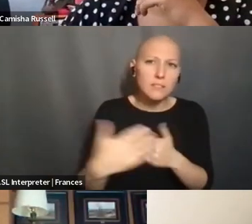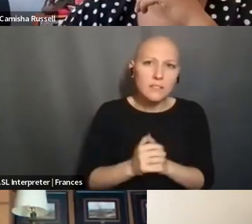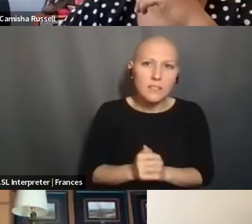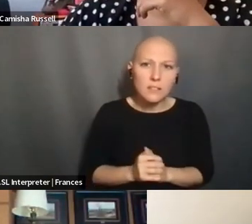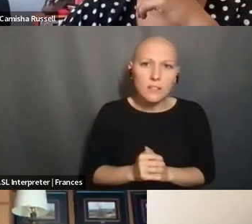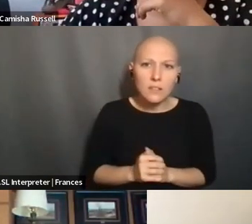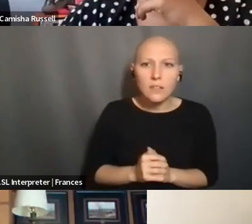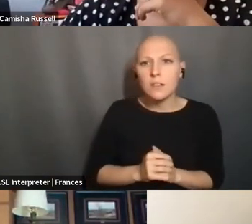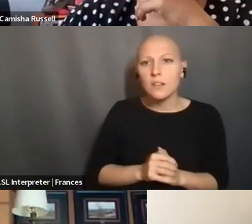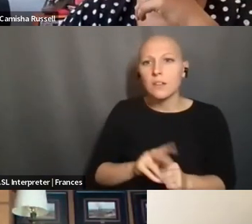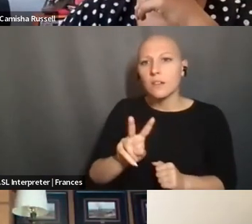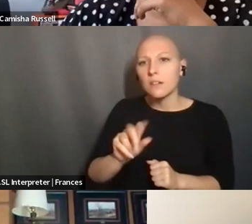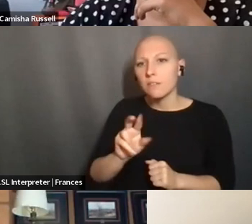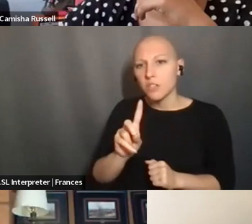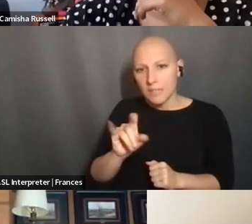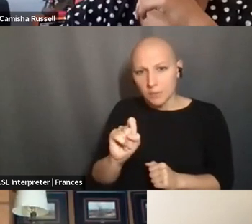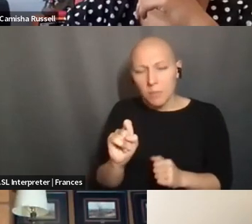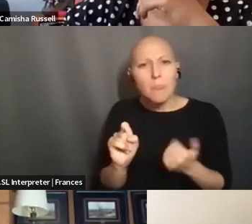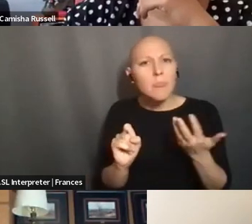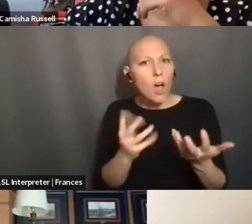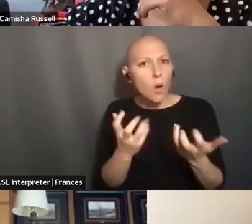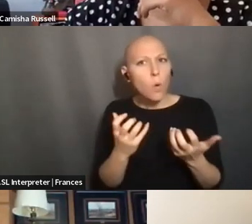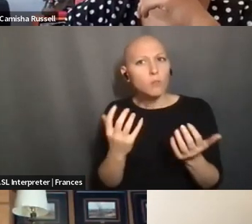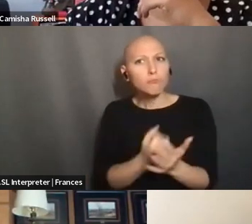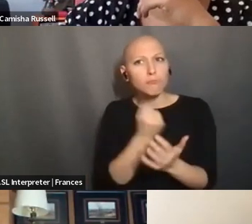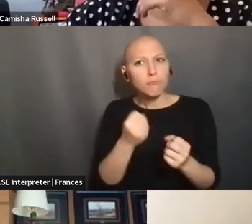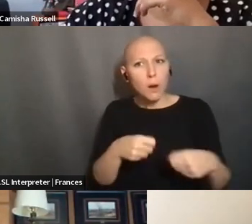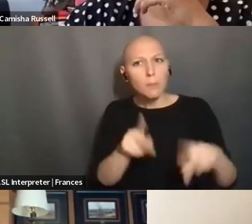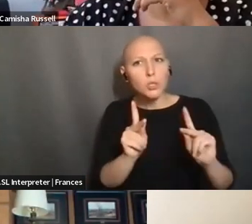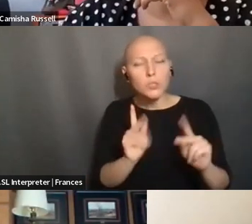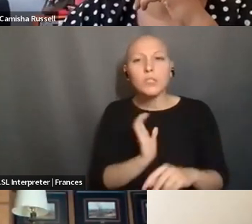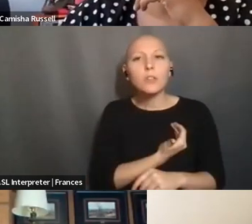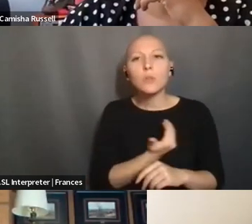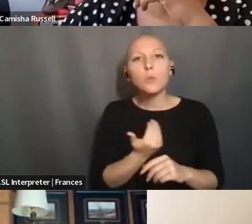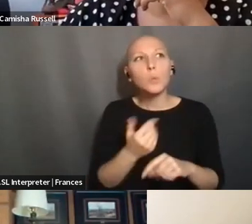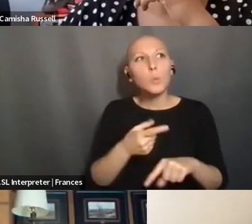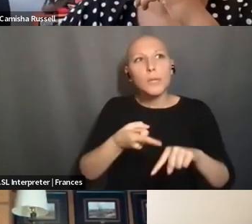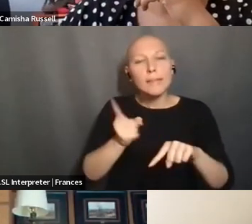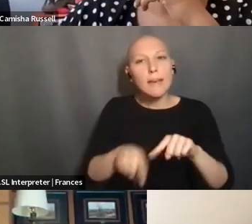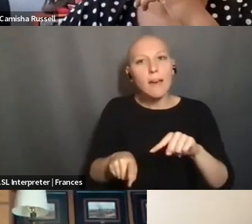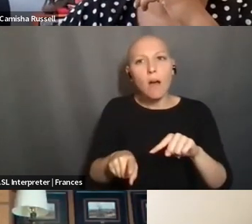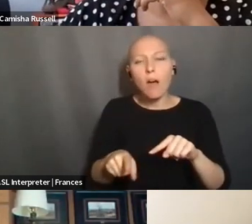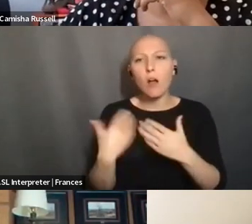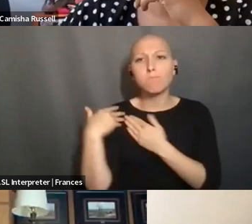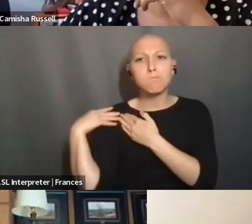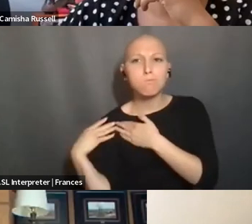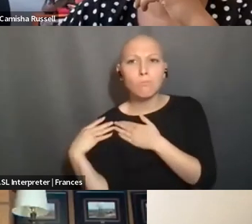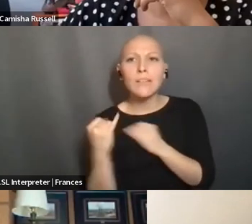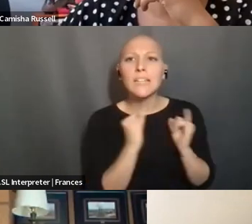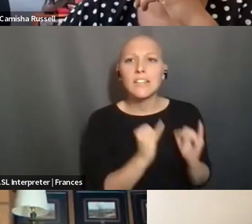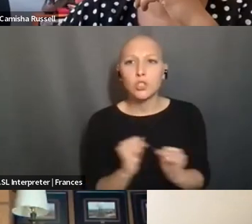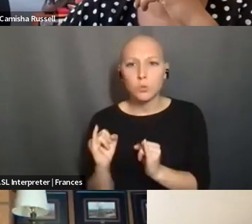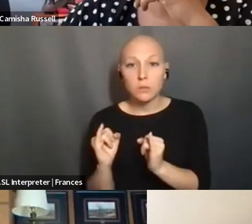Camisha, I want to use this opportunity to point out that we cannot burden individuals, whether they're genetic counselors